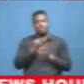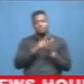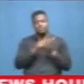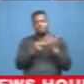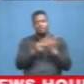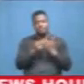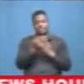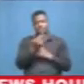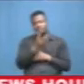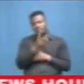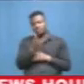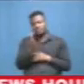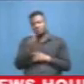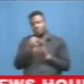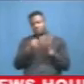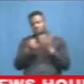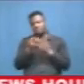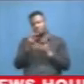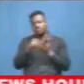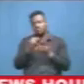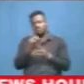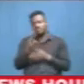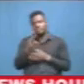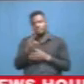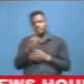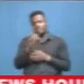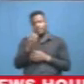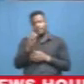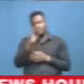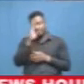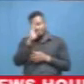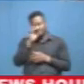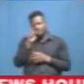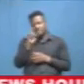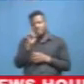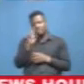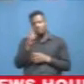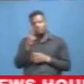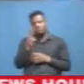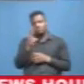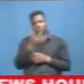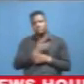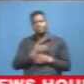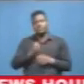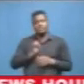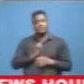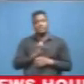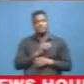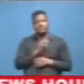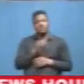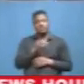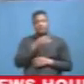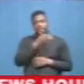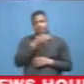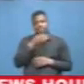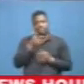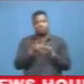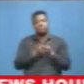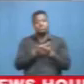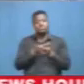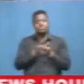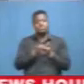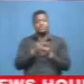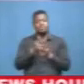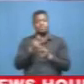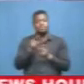November 2013 and January 2017, and Mr. Seidu Agongo, the chief executive of Agricult Ghana Limited,